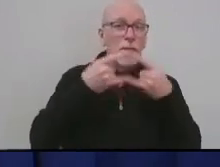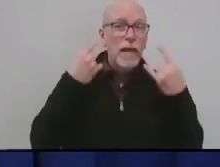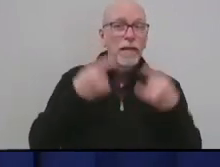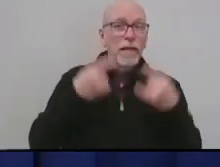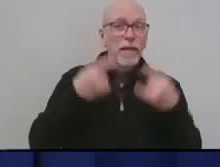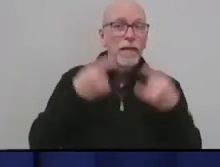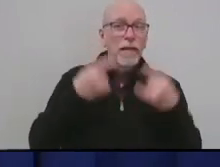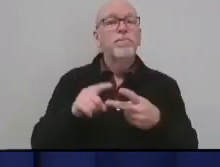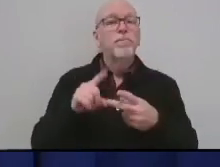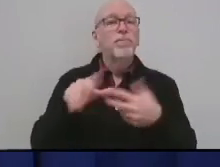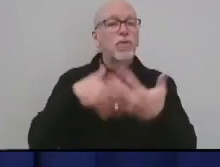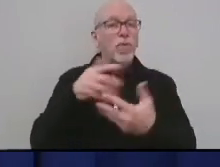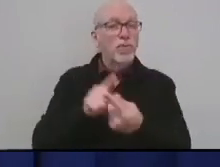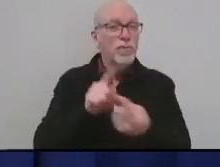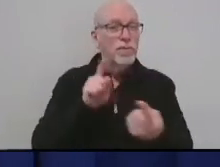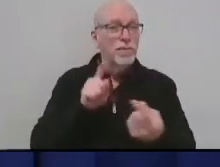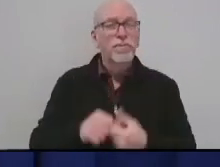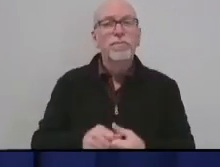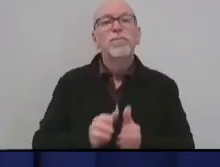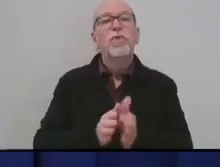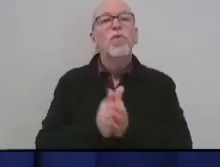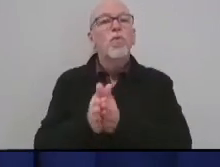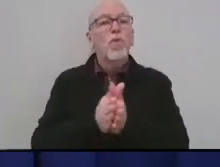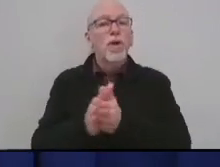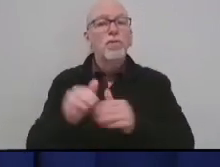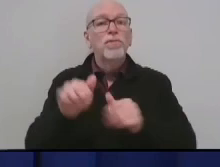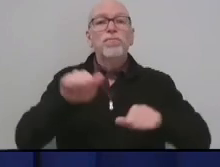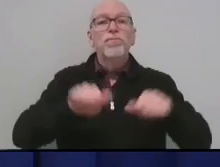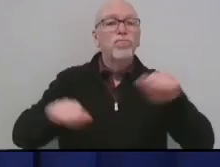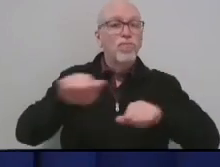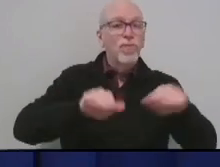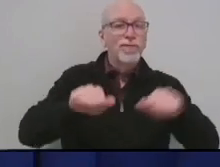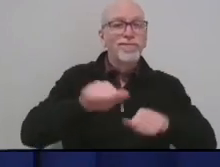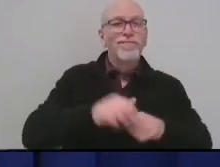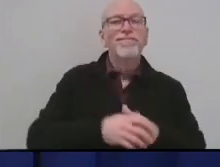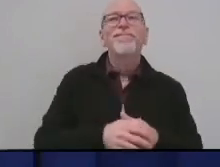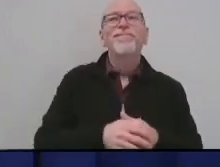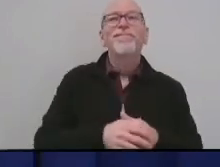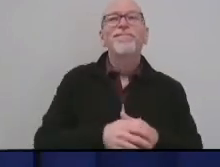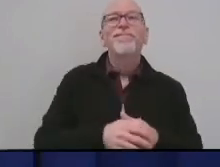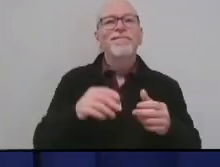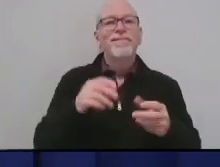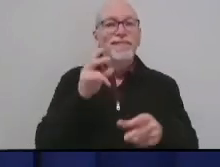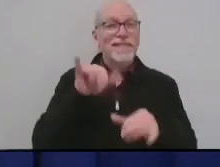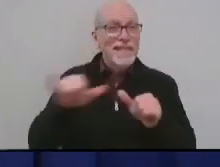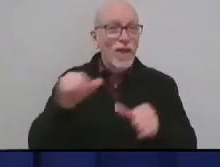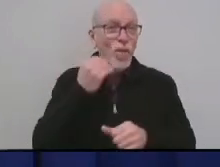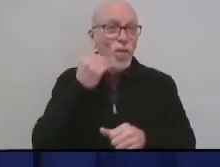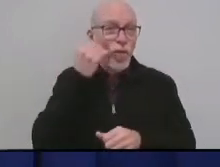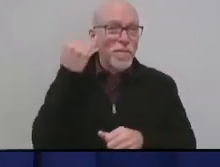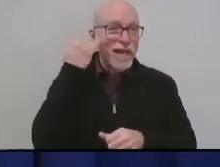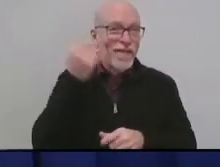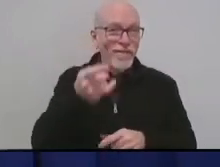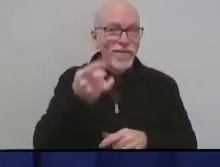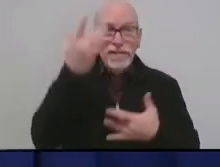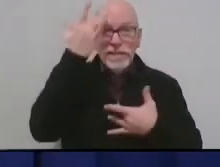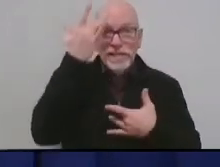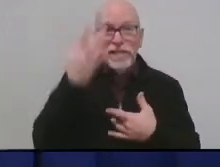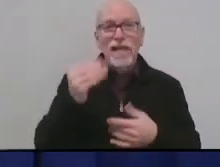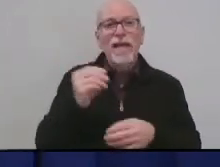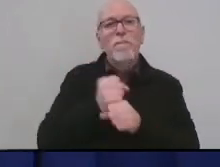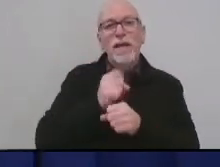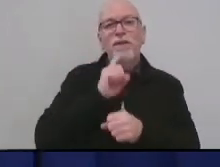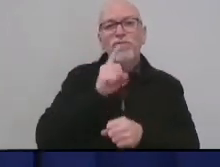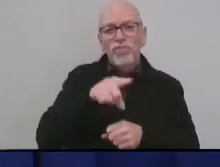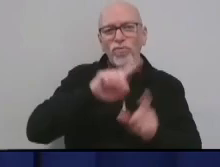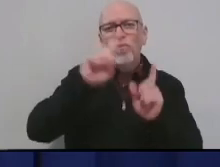distancing, washing your hands, staying home if you're ill, and make sure that you get tested if you're